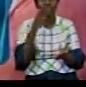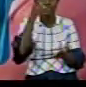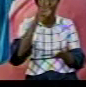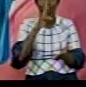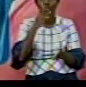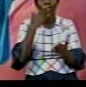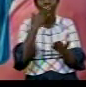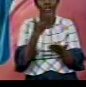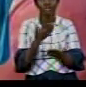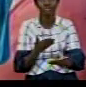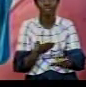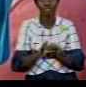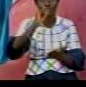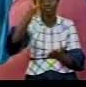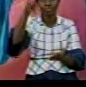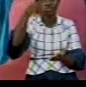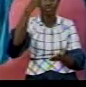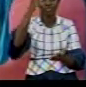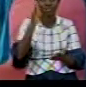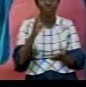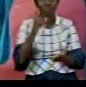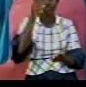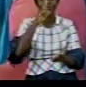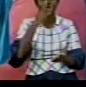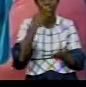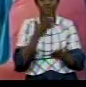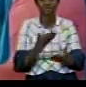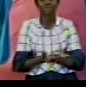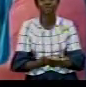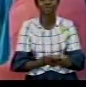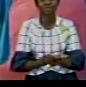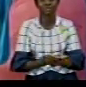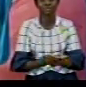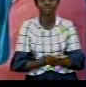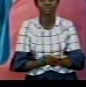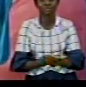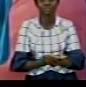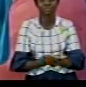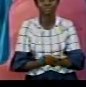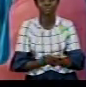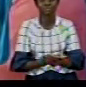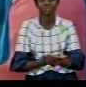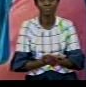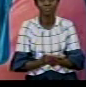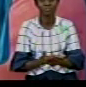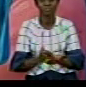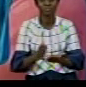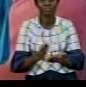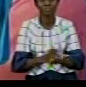check yourself now with that alone and come